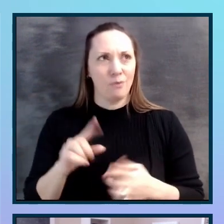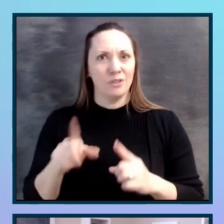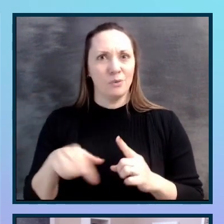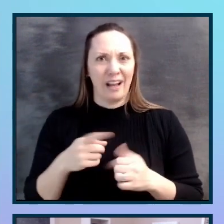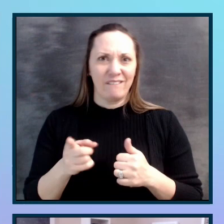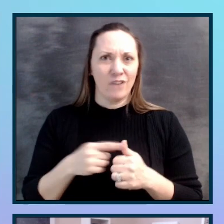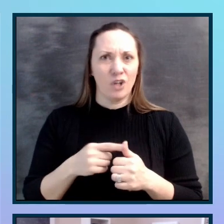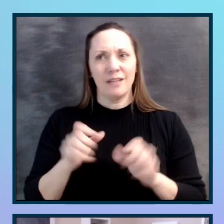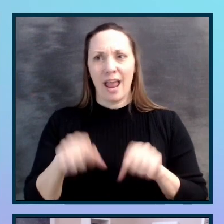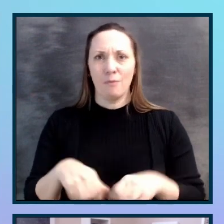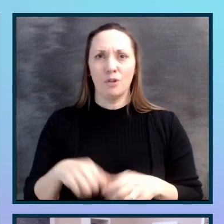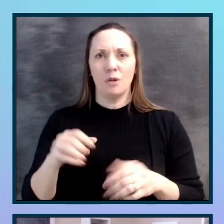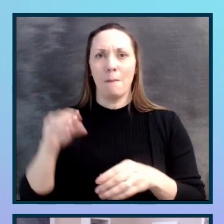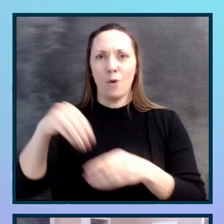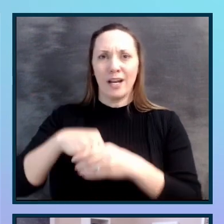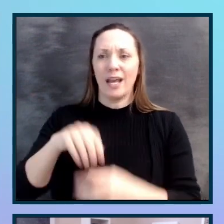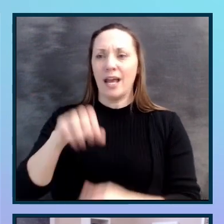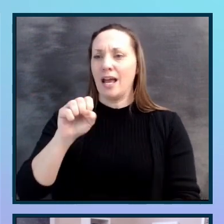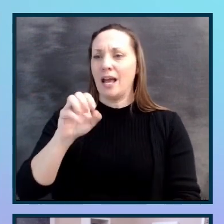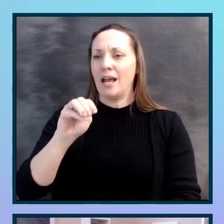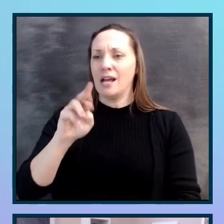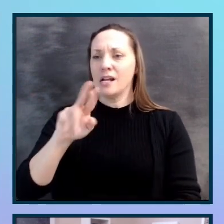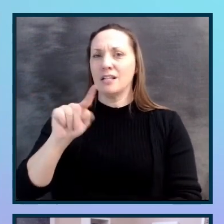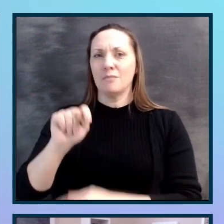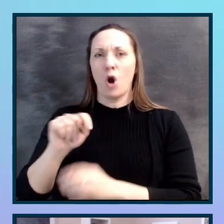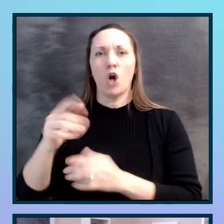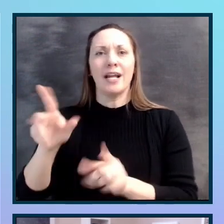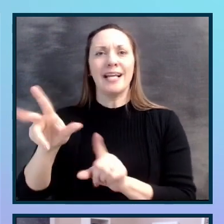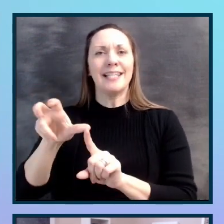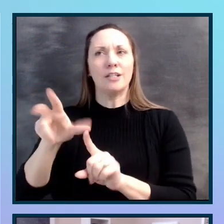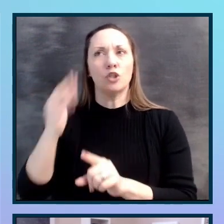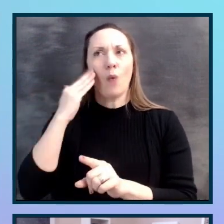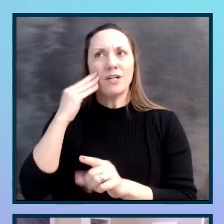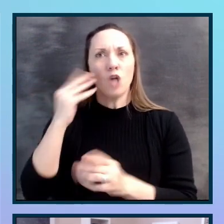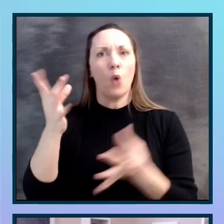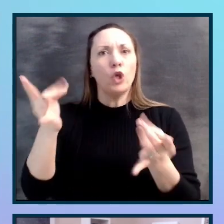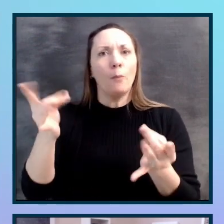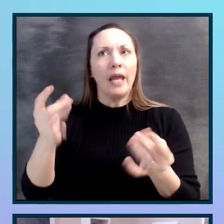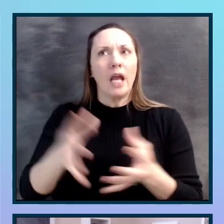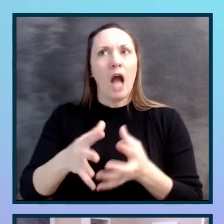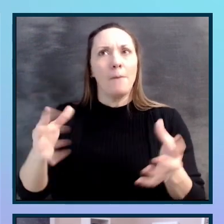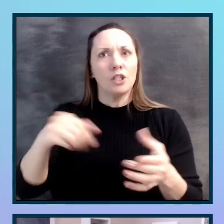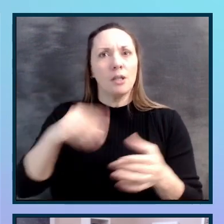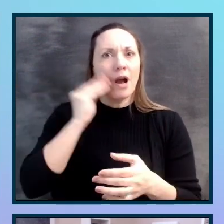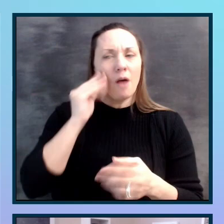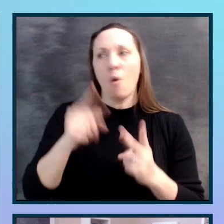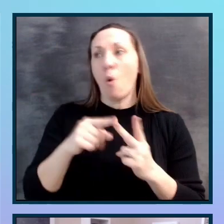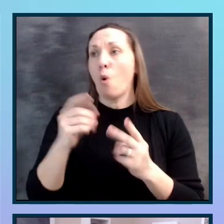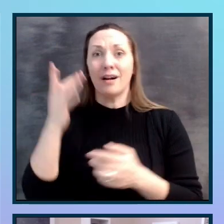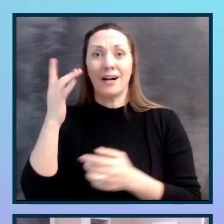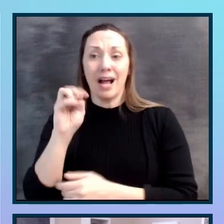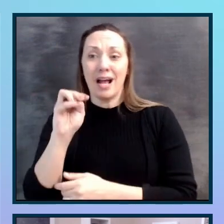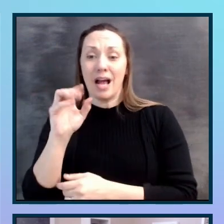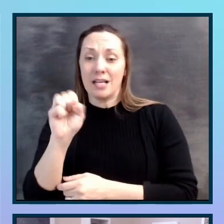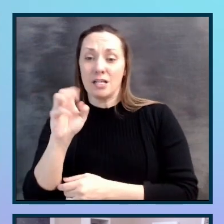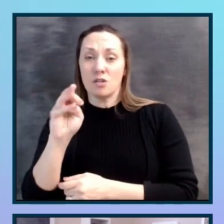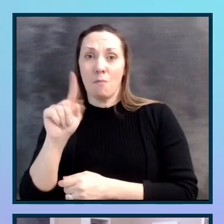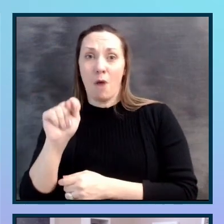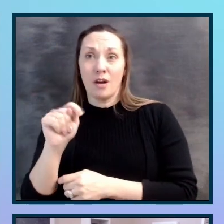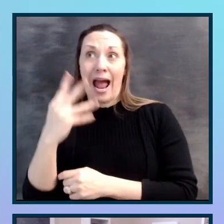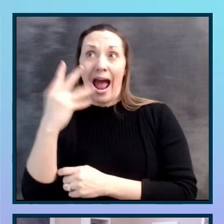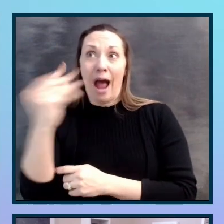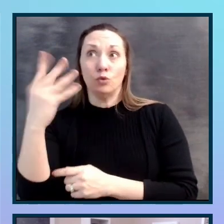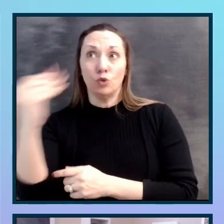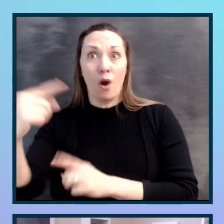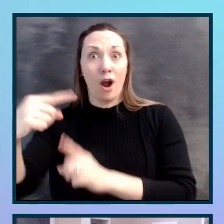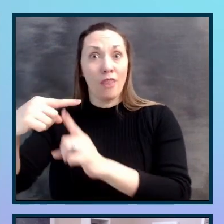smart sensors so I'd actually know what the humidity level in my rooms was. That I was able to have a smart outdoor thermometer and get access to